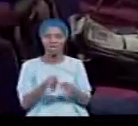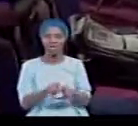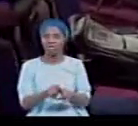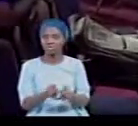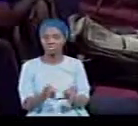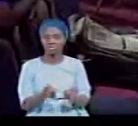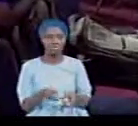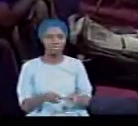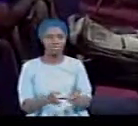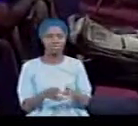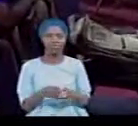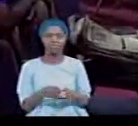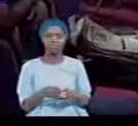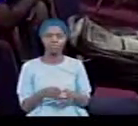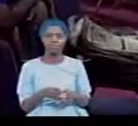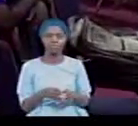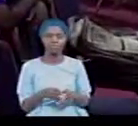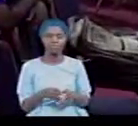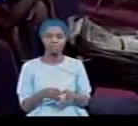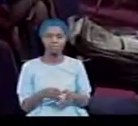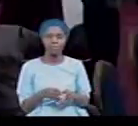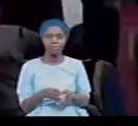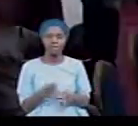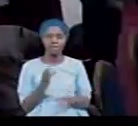Moses, we have been told.